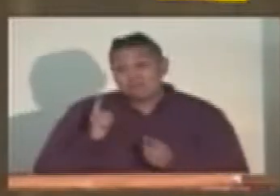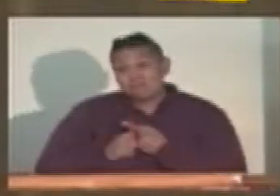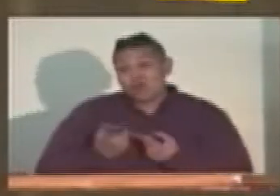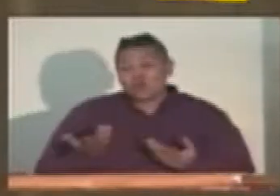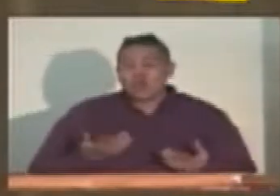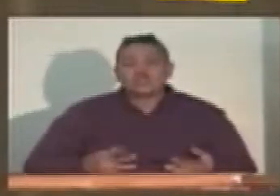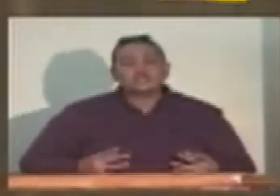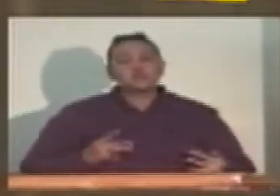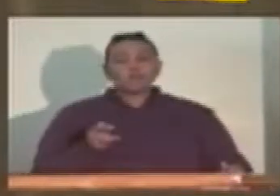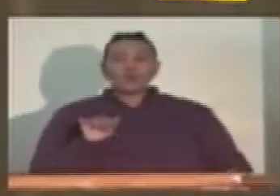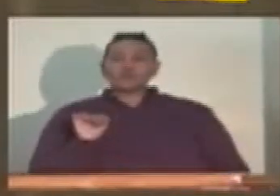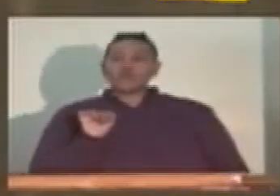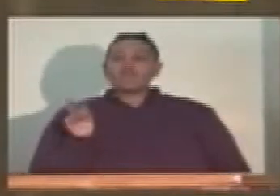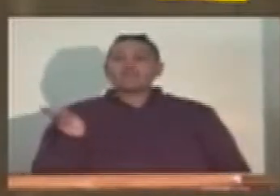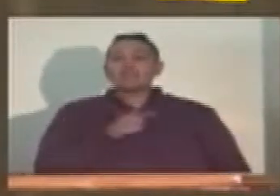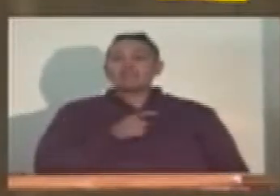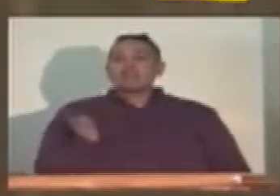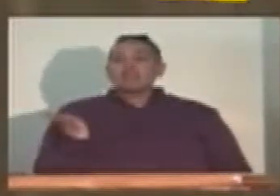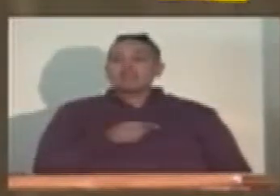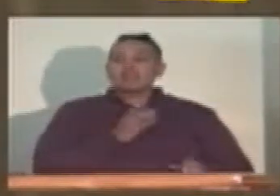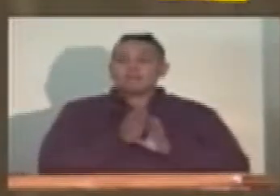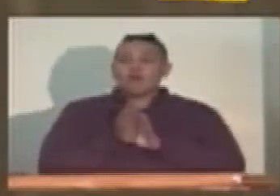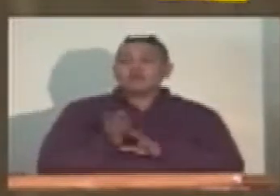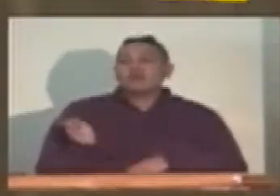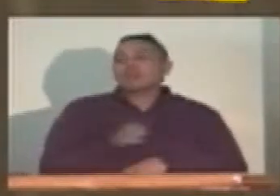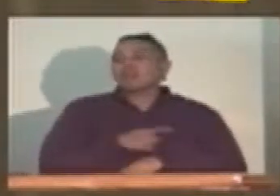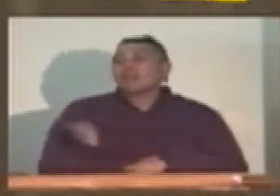to work, school, and leisure.